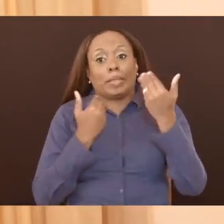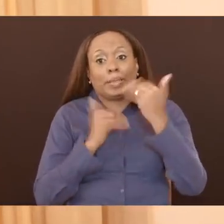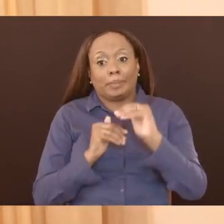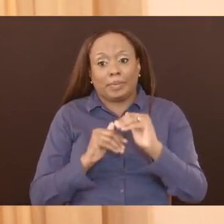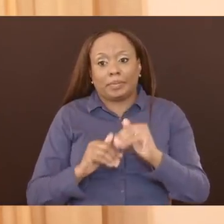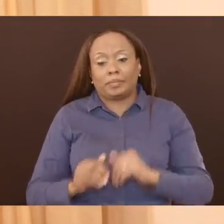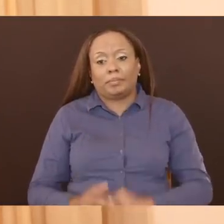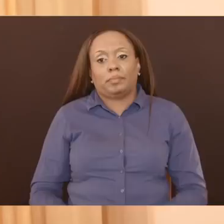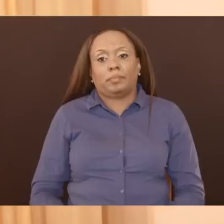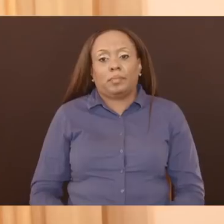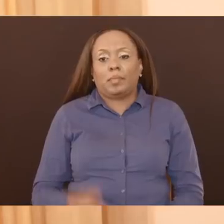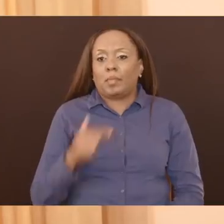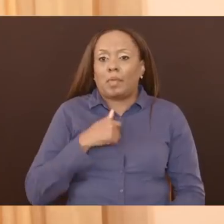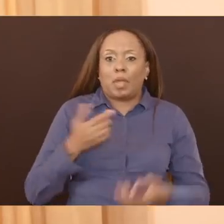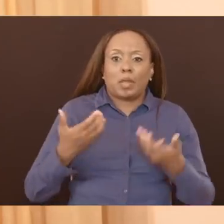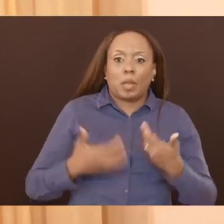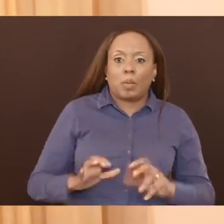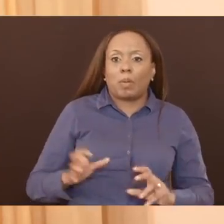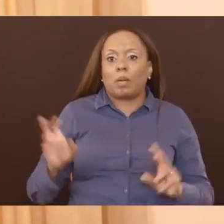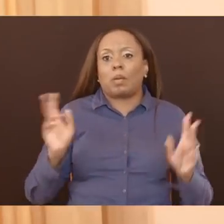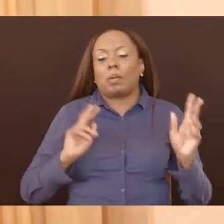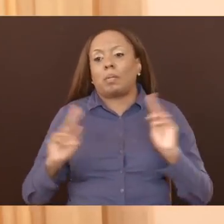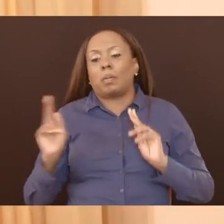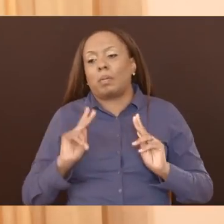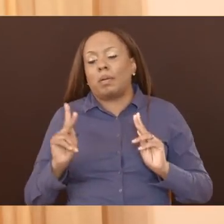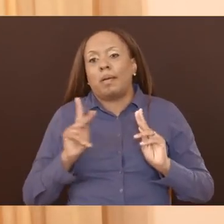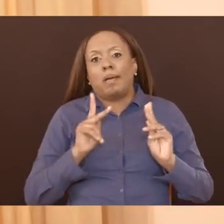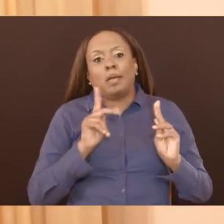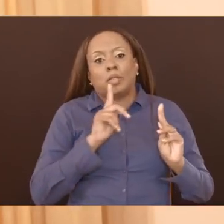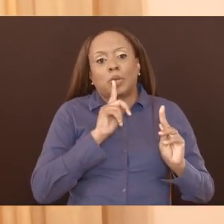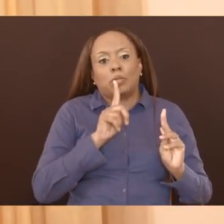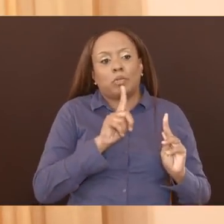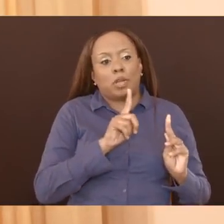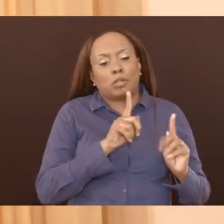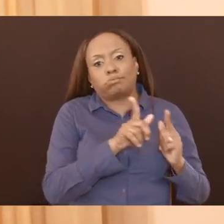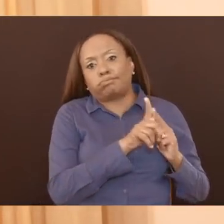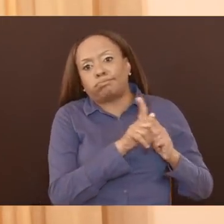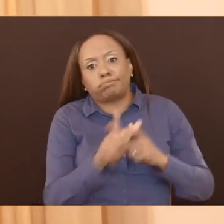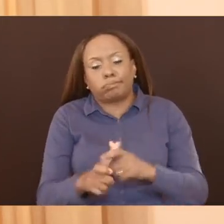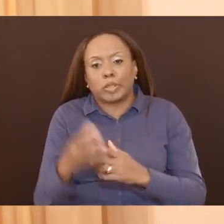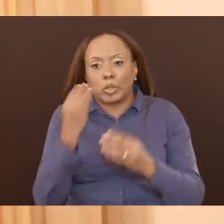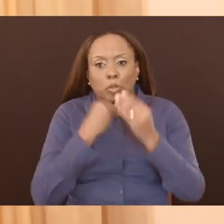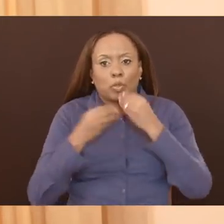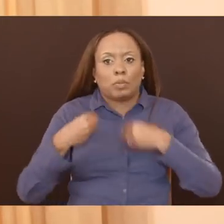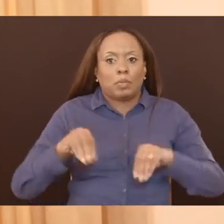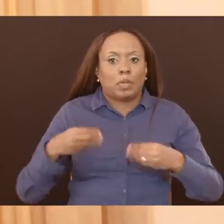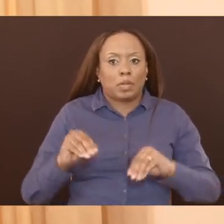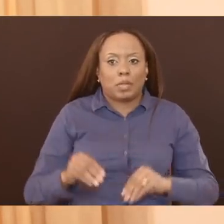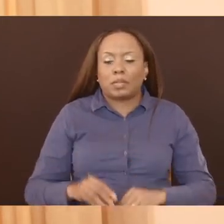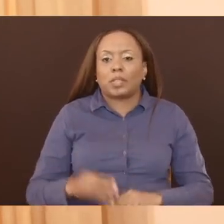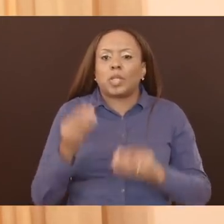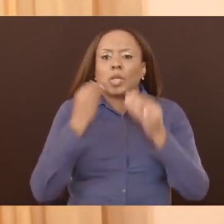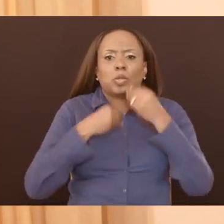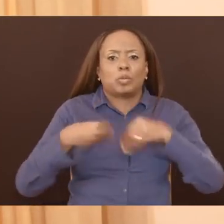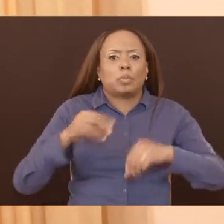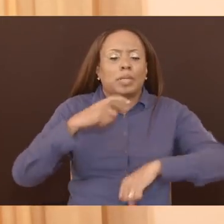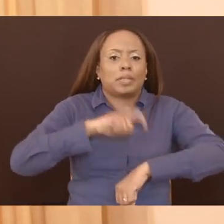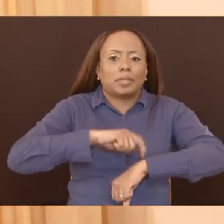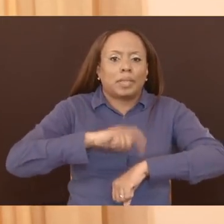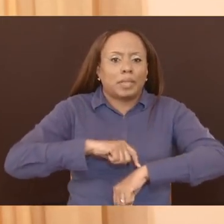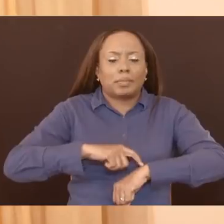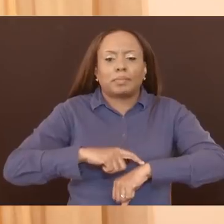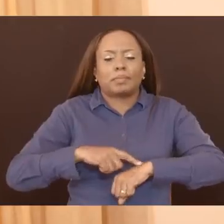stop commerce or to force anybody into a supermarket in a mad rush, because you don't need to, because it's not affecting supermarket times in any meaningful